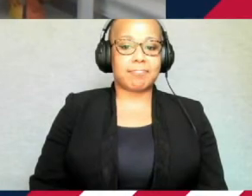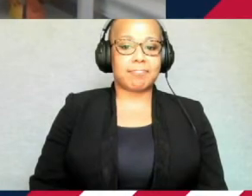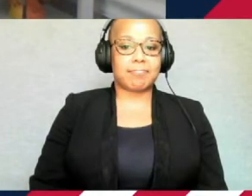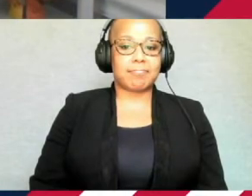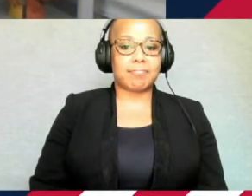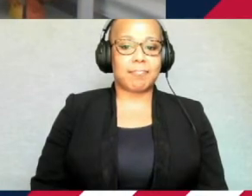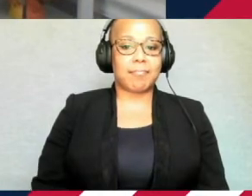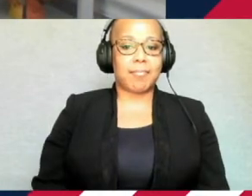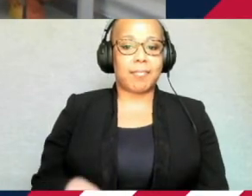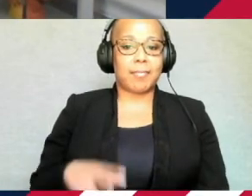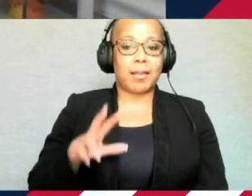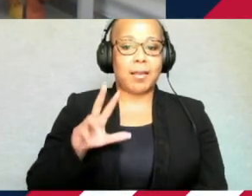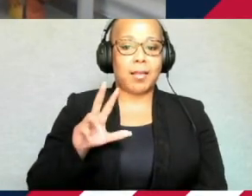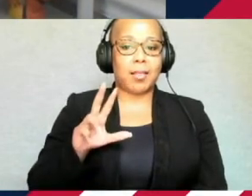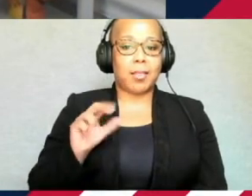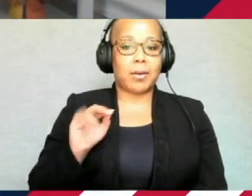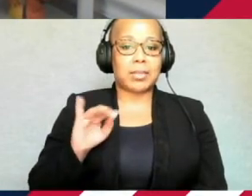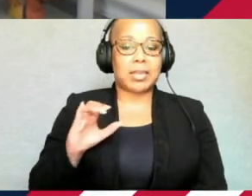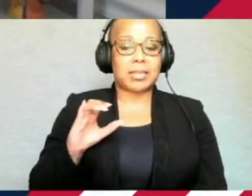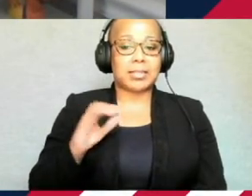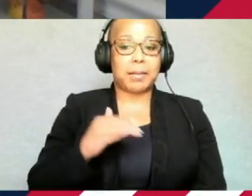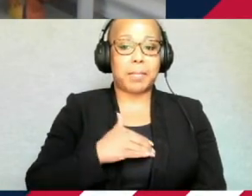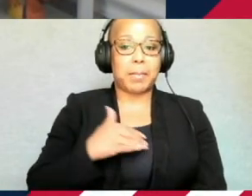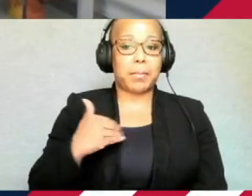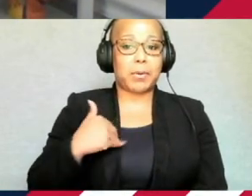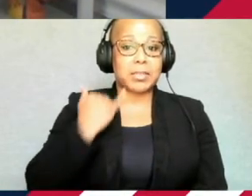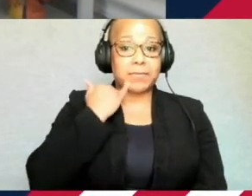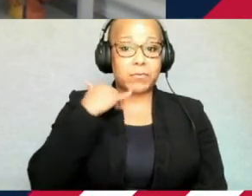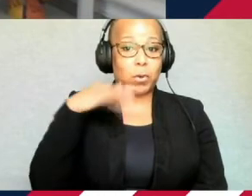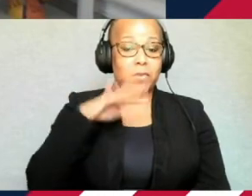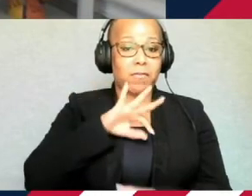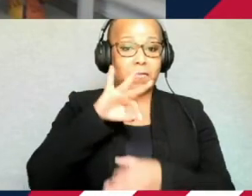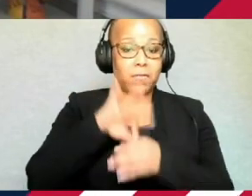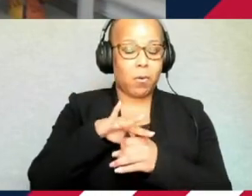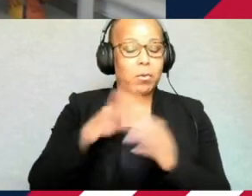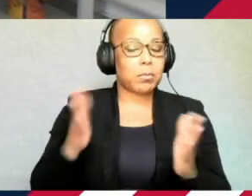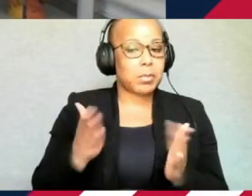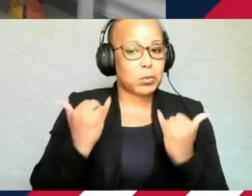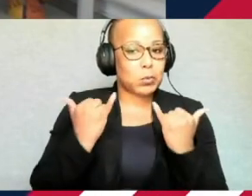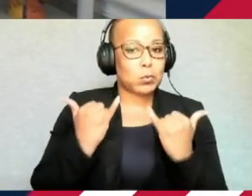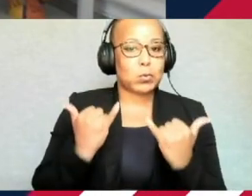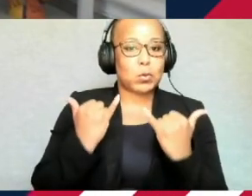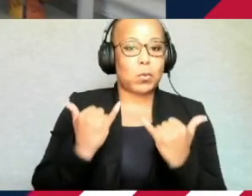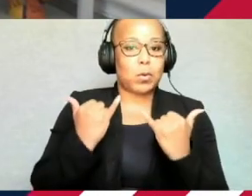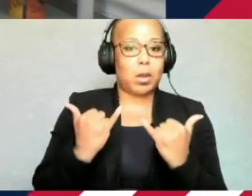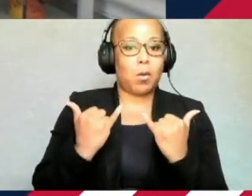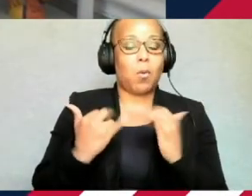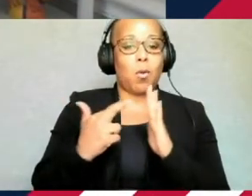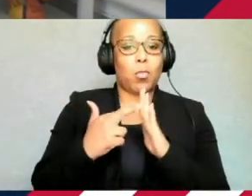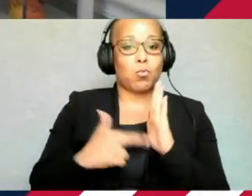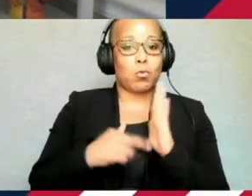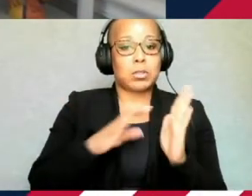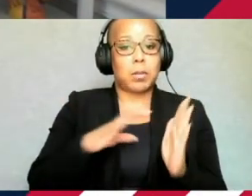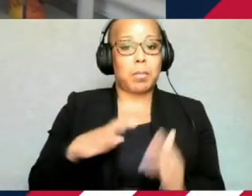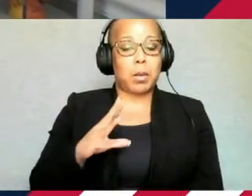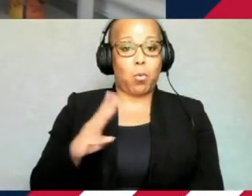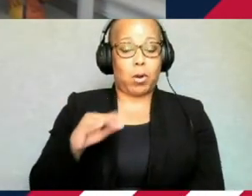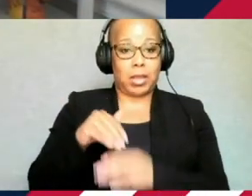Thirty-second warning. Members, if you have not voted, please do so now on the Rules Committee portal in your